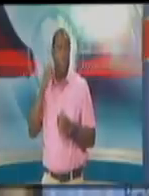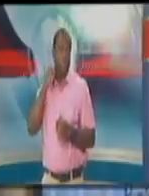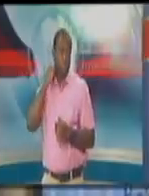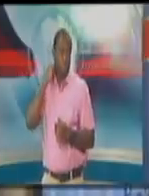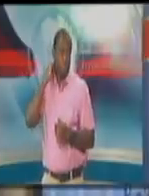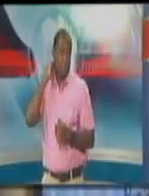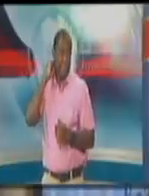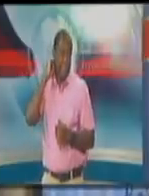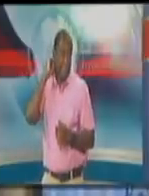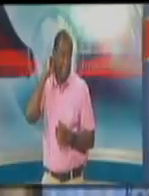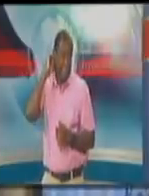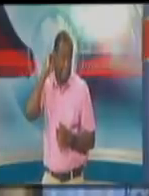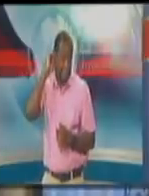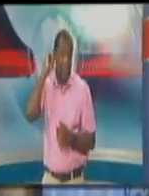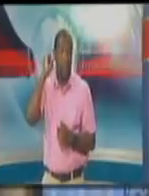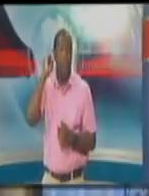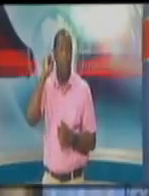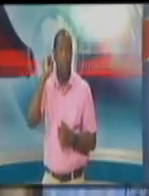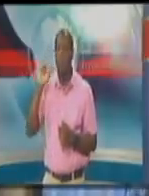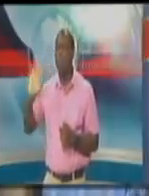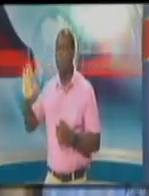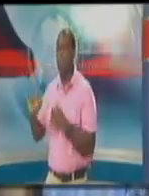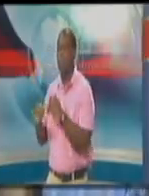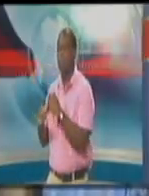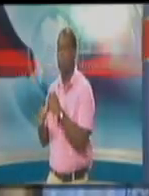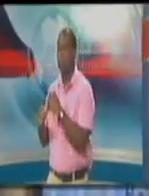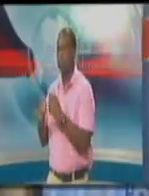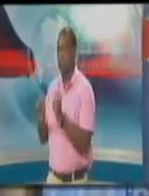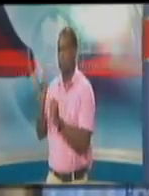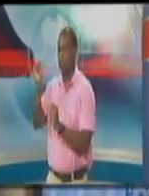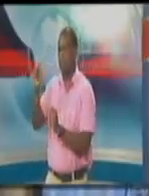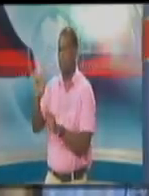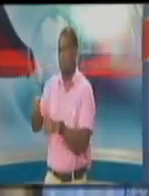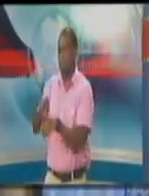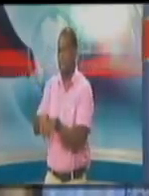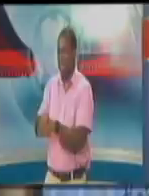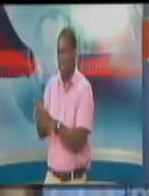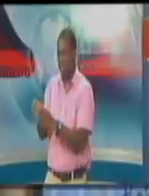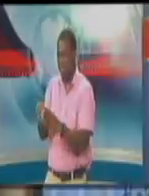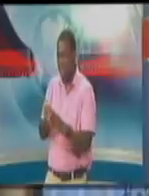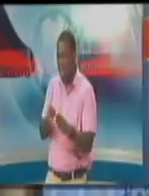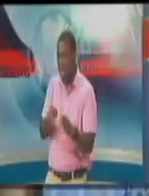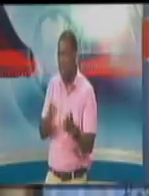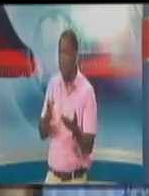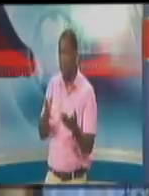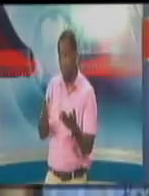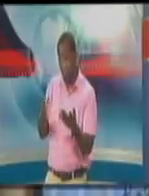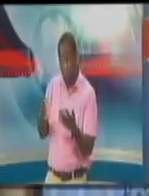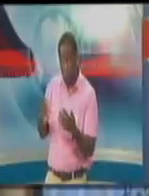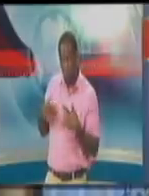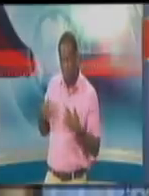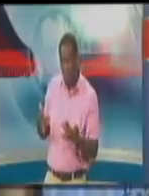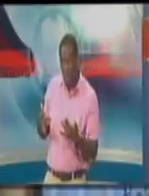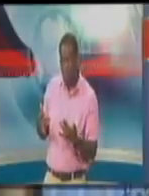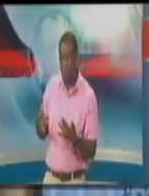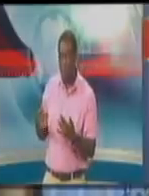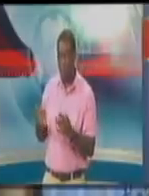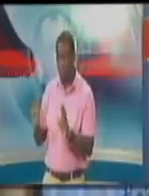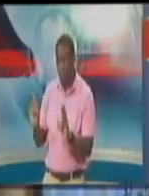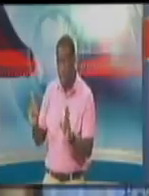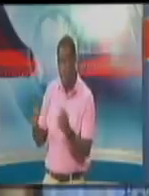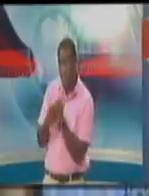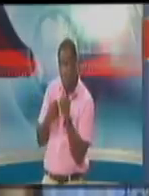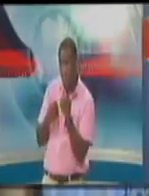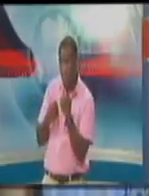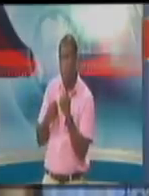out in the context of what we are facing? And the second question is for Dr.